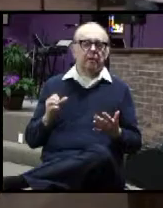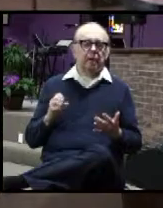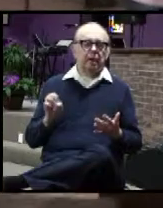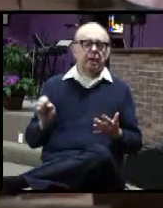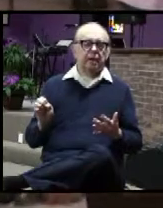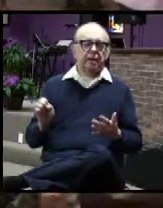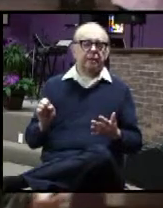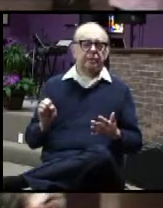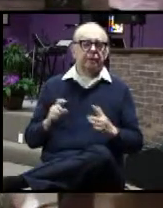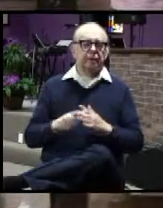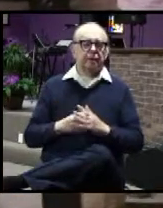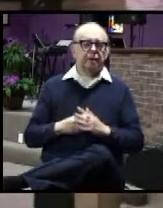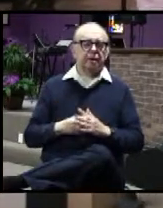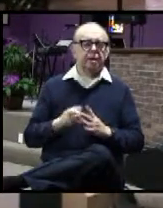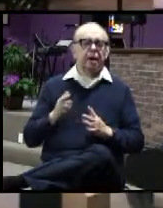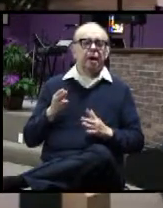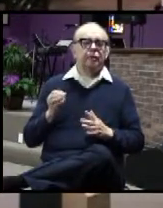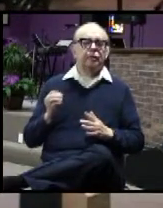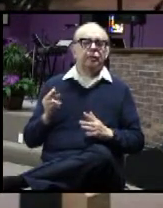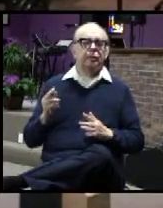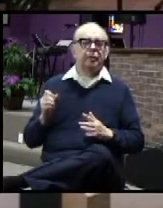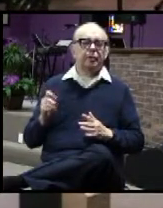Texas.